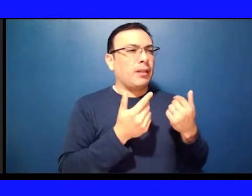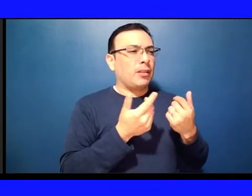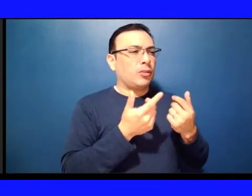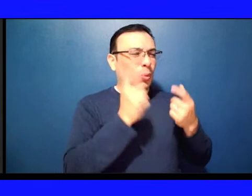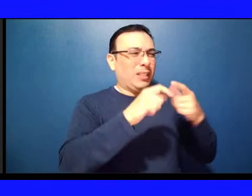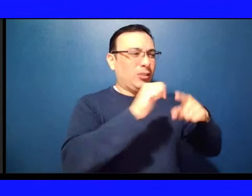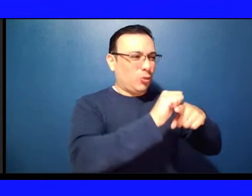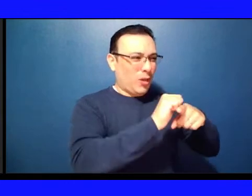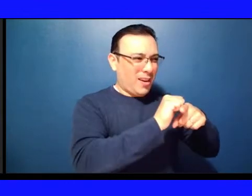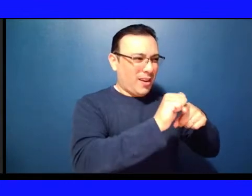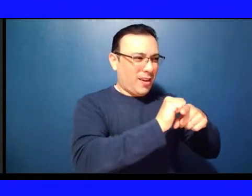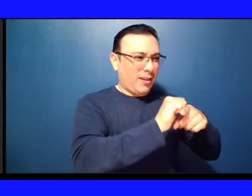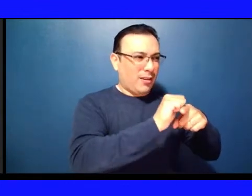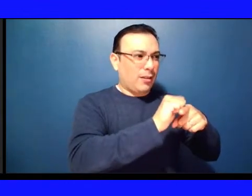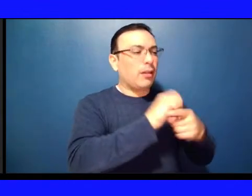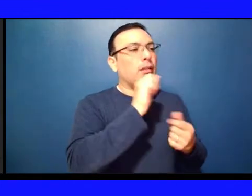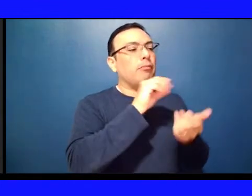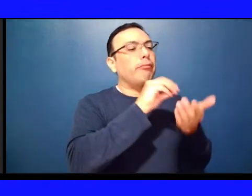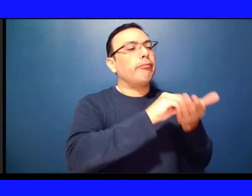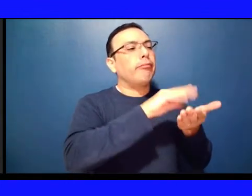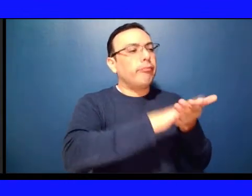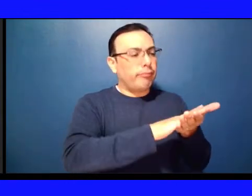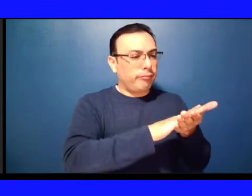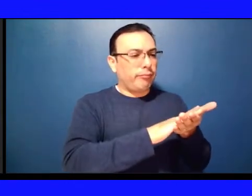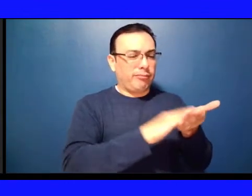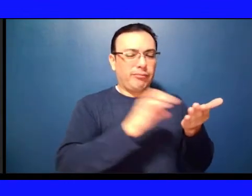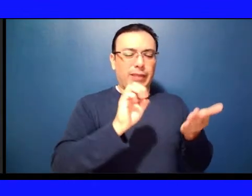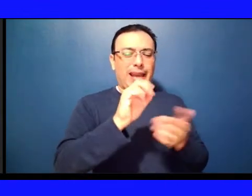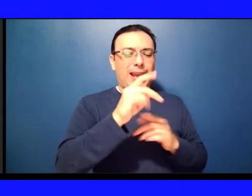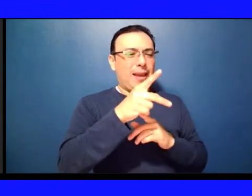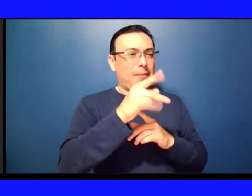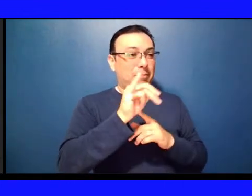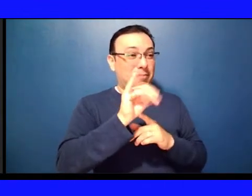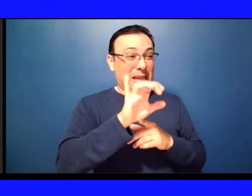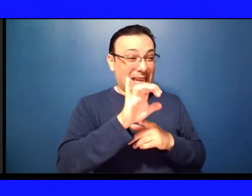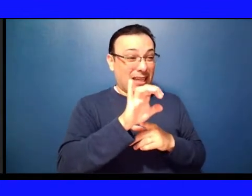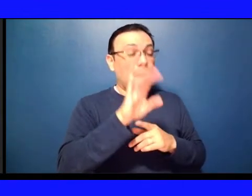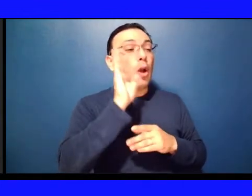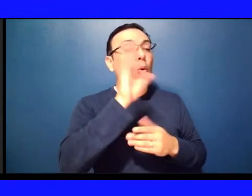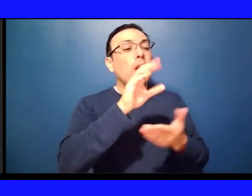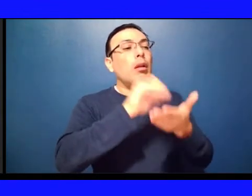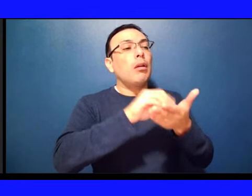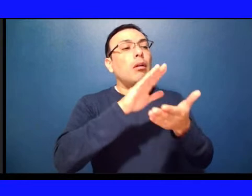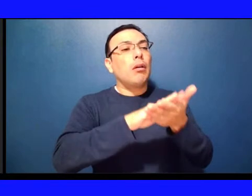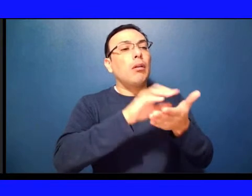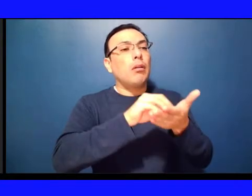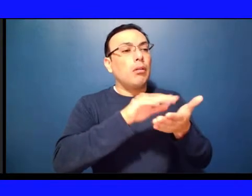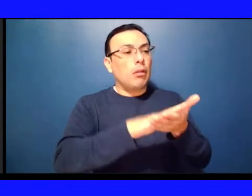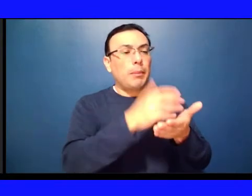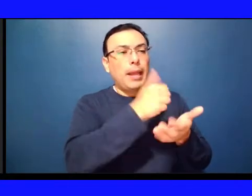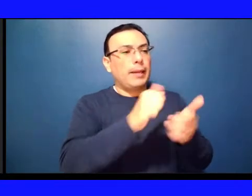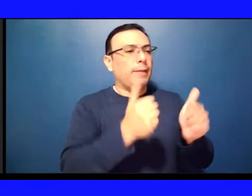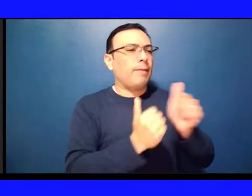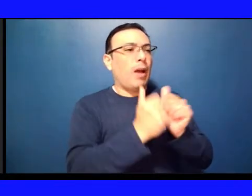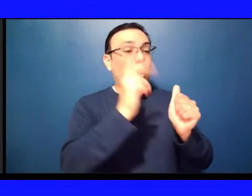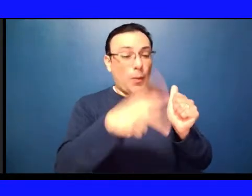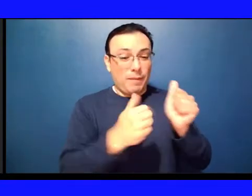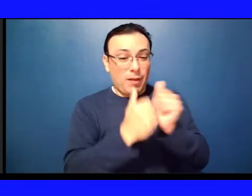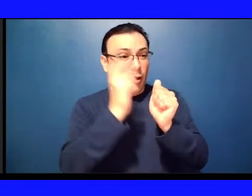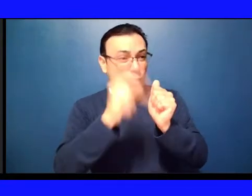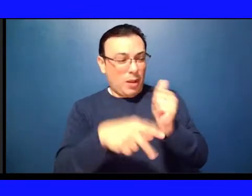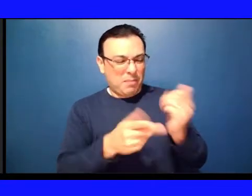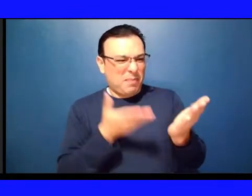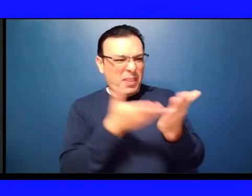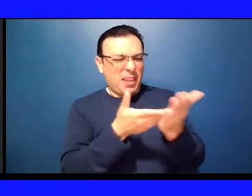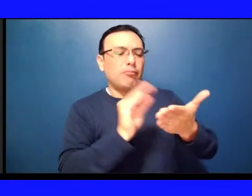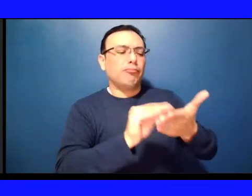CQFP capstone project was actually on this and providing individualized feedback to providers in real time or more real time